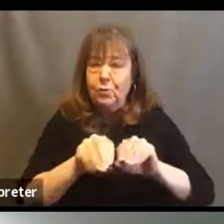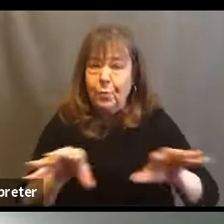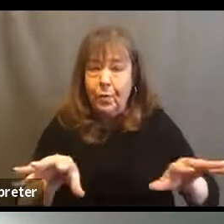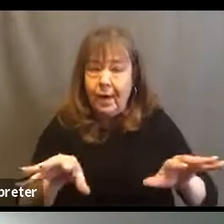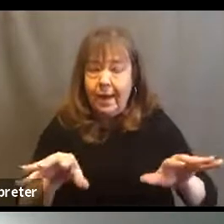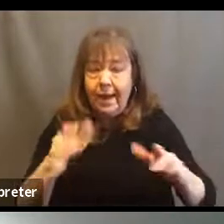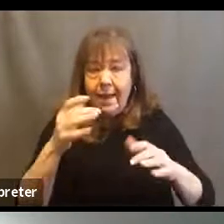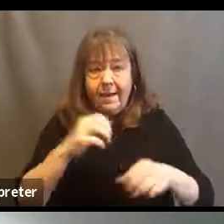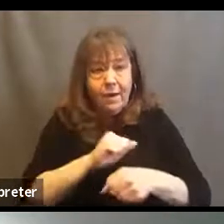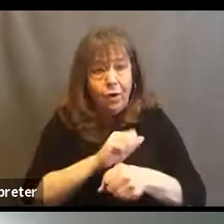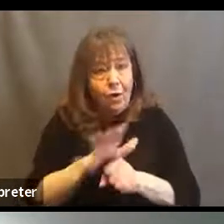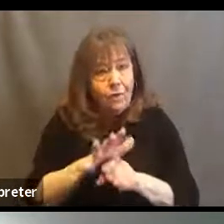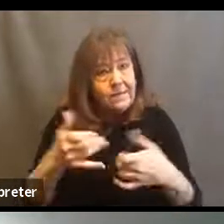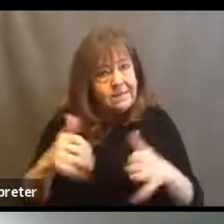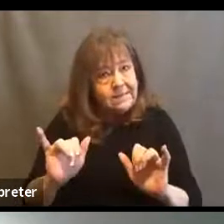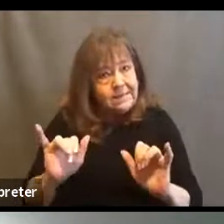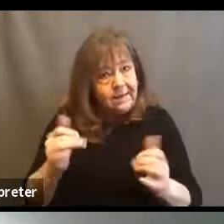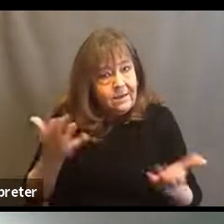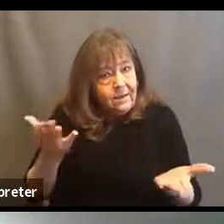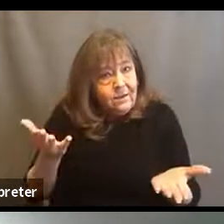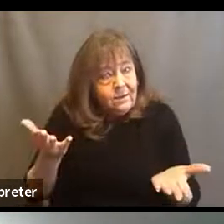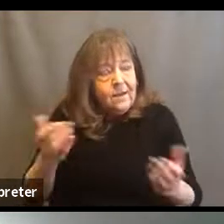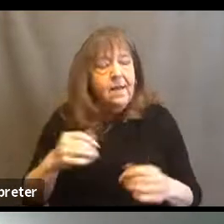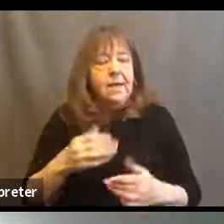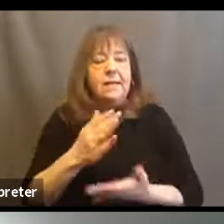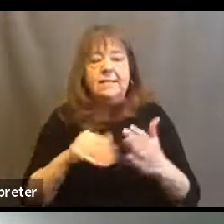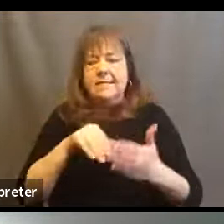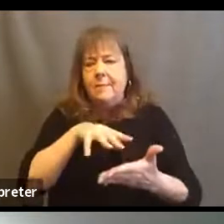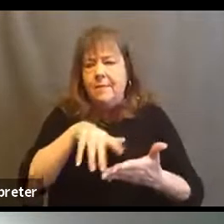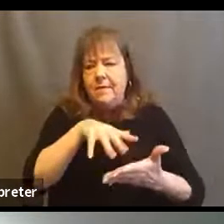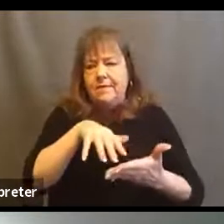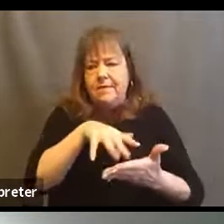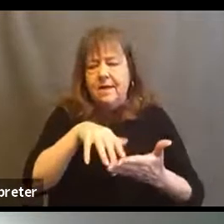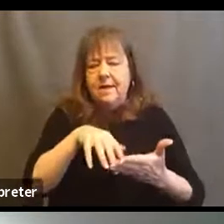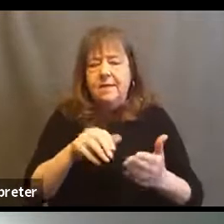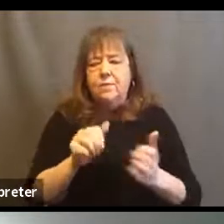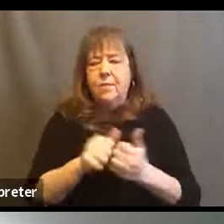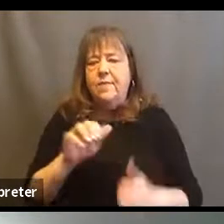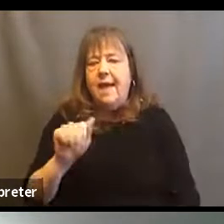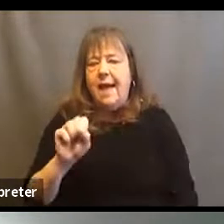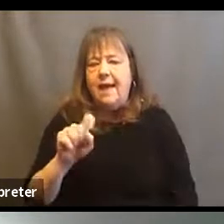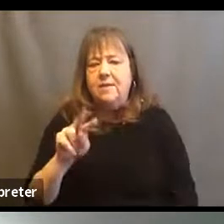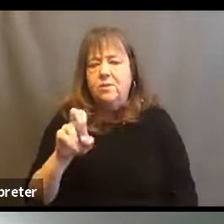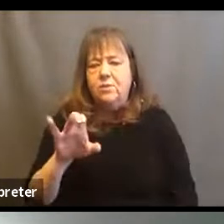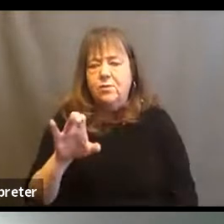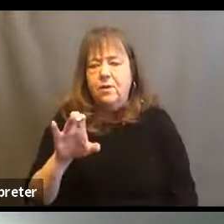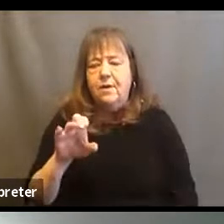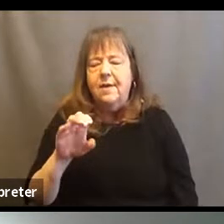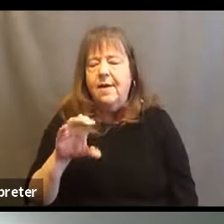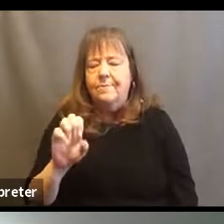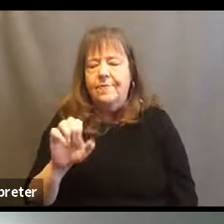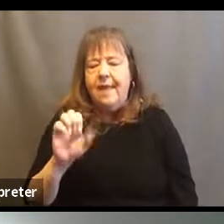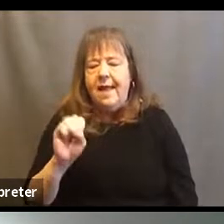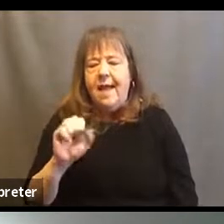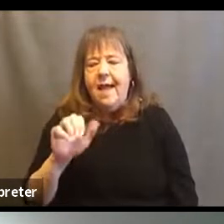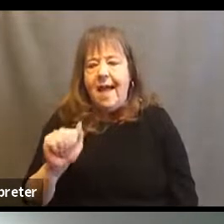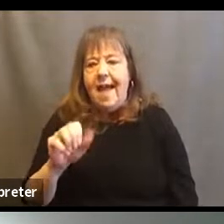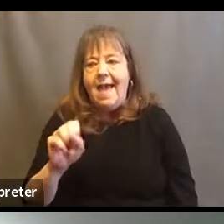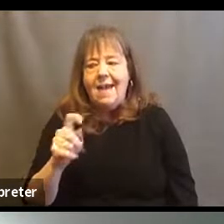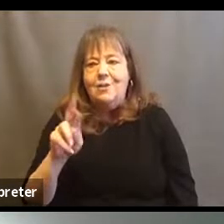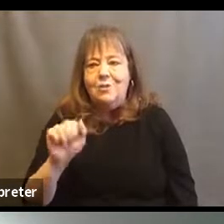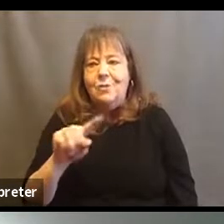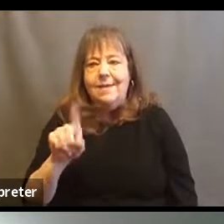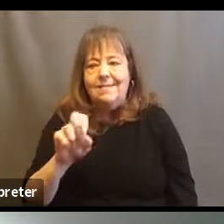There were some studies that were done, and specifically looking at the AstraZeneca vaccine with the Oxford group. And it looks like